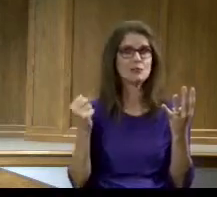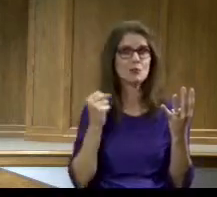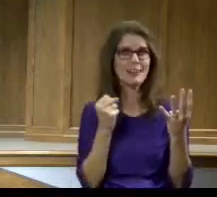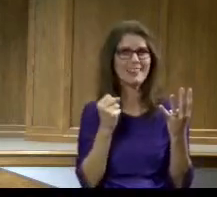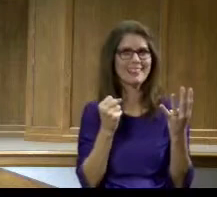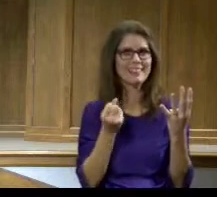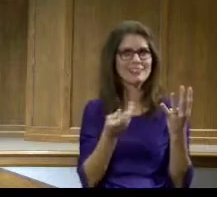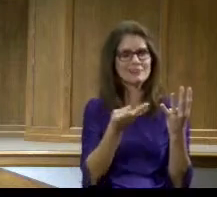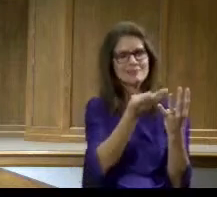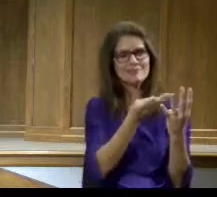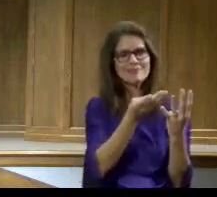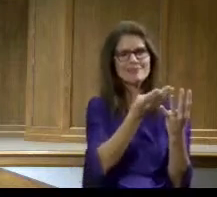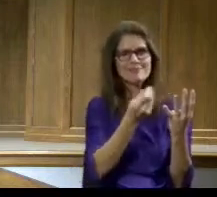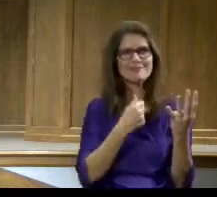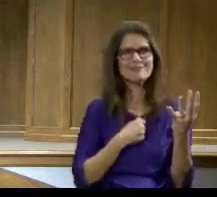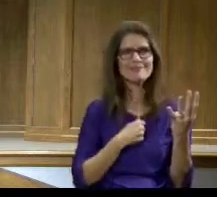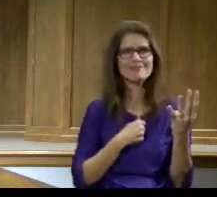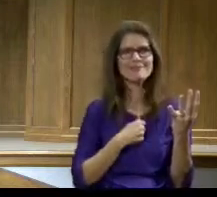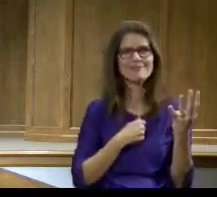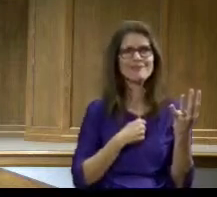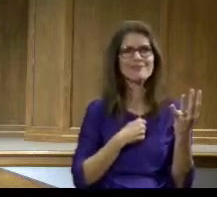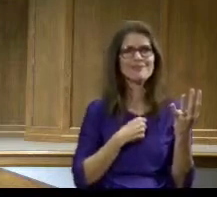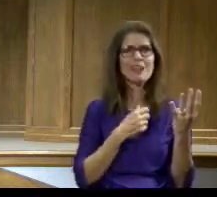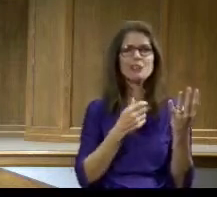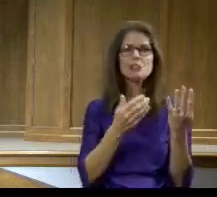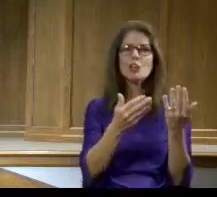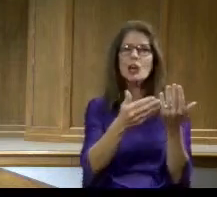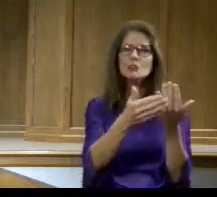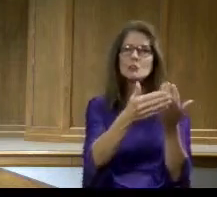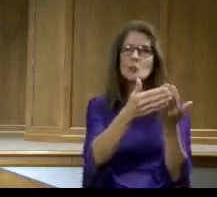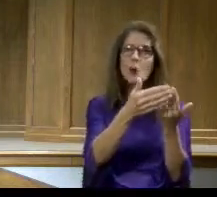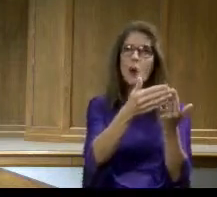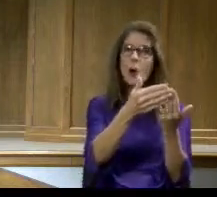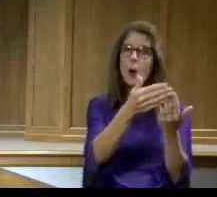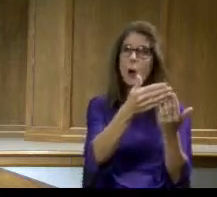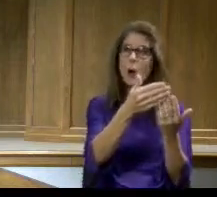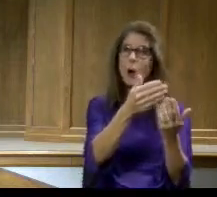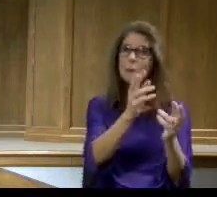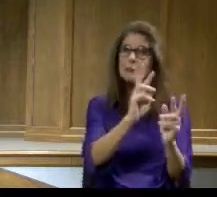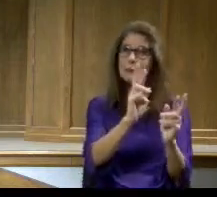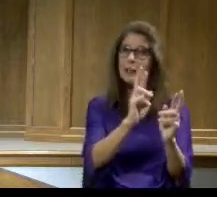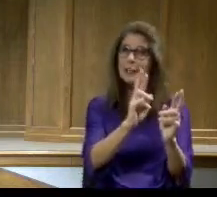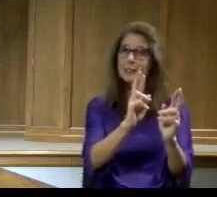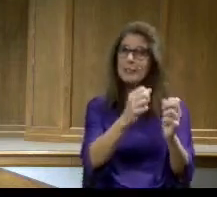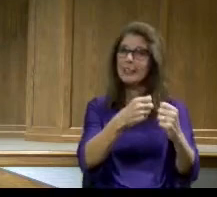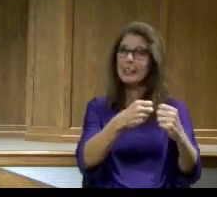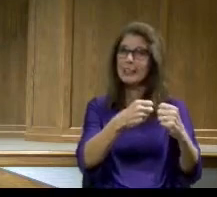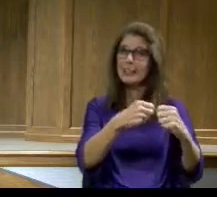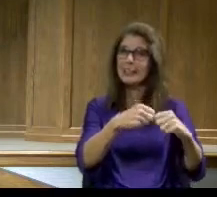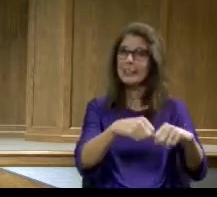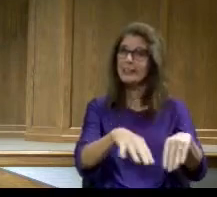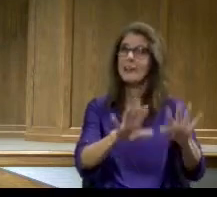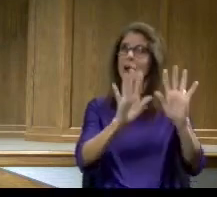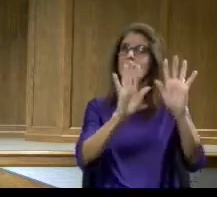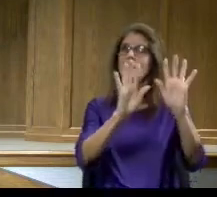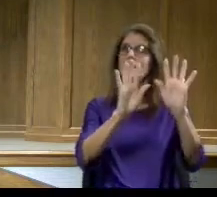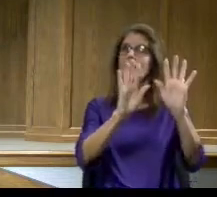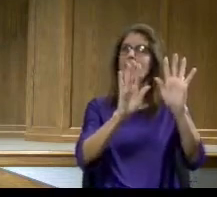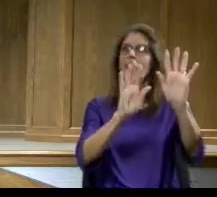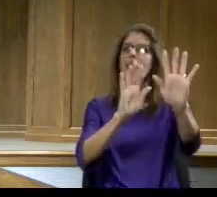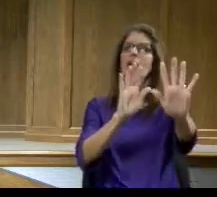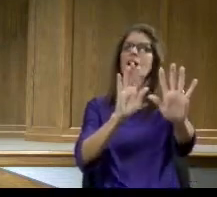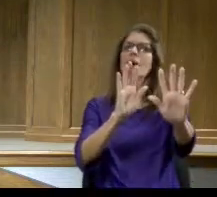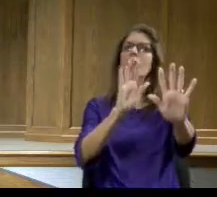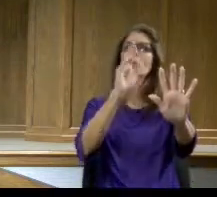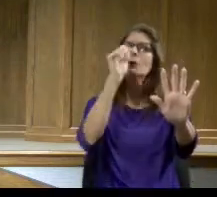the time you and I are ready to give up, about the time our feet had almost slipped, we remember